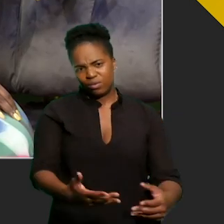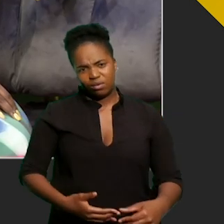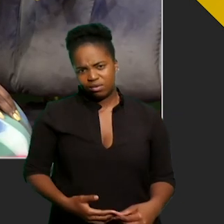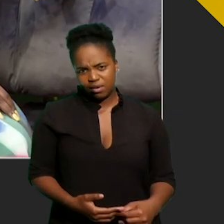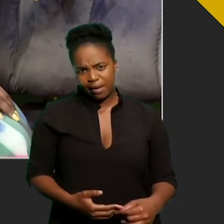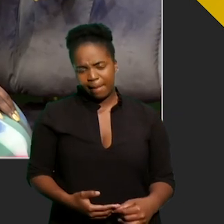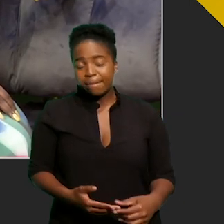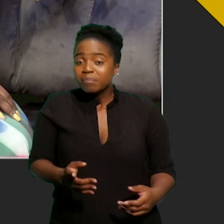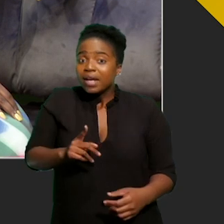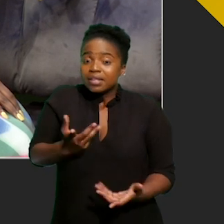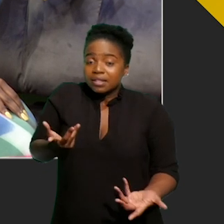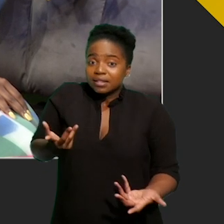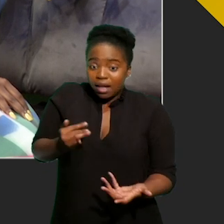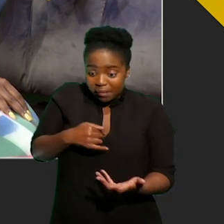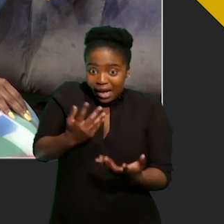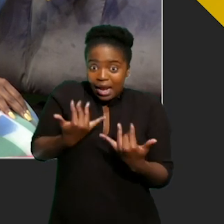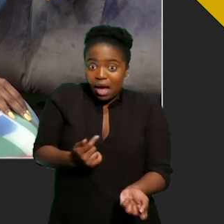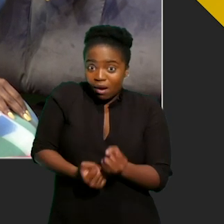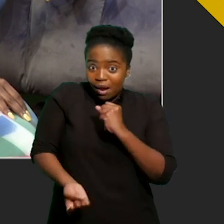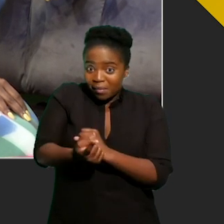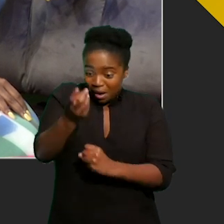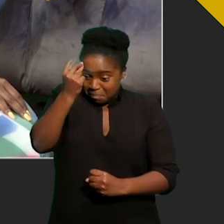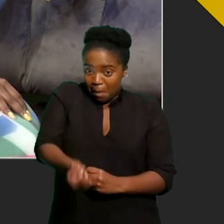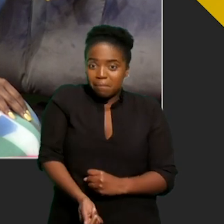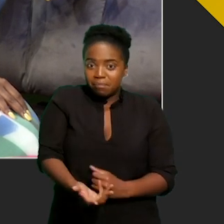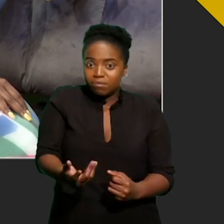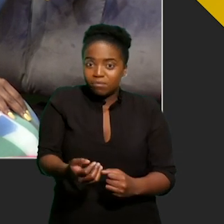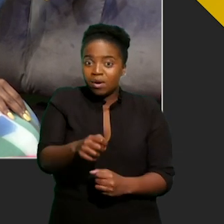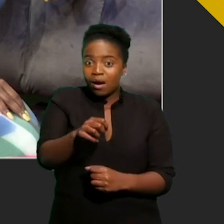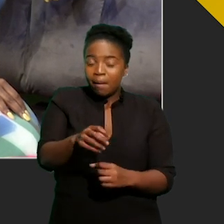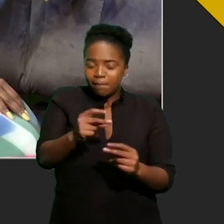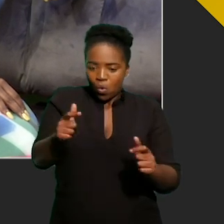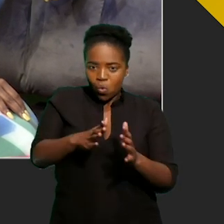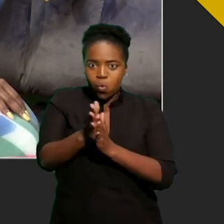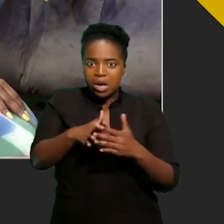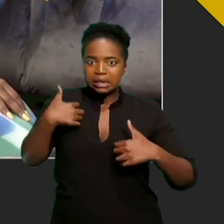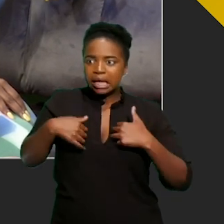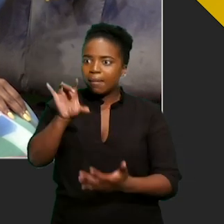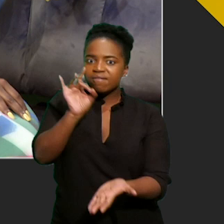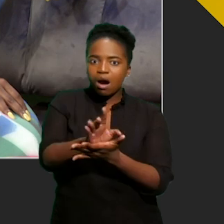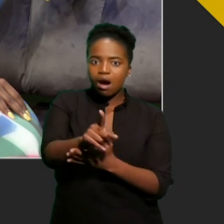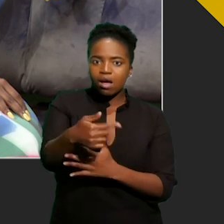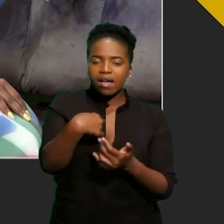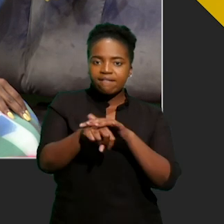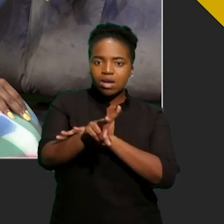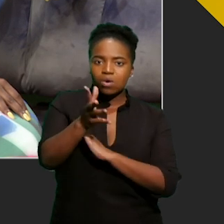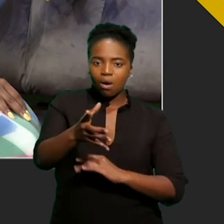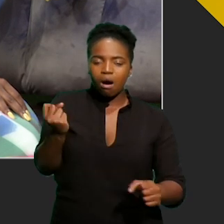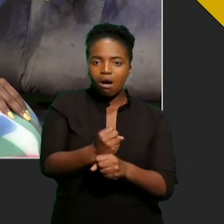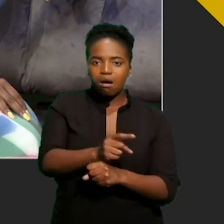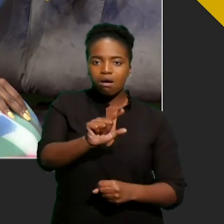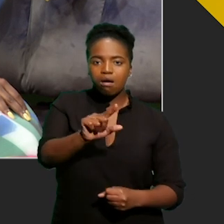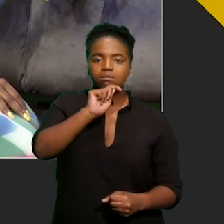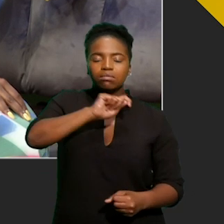no, what do we do? No. I mean, you drop a bomb now. I'm saying you drop a bomb manje. And you put me on the side, you say, video. And you